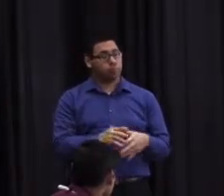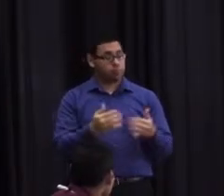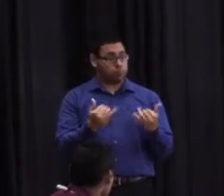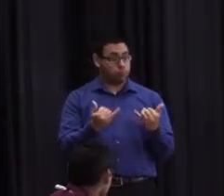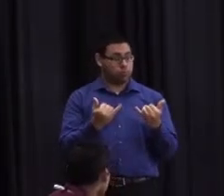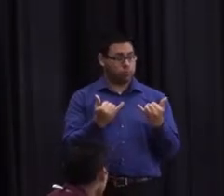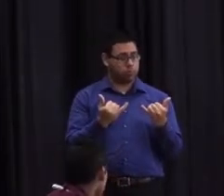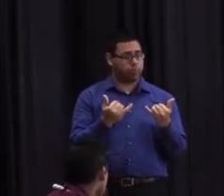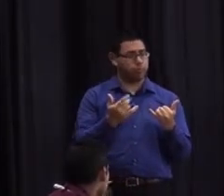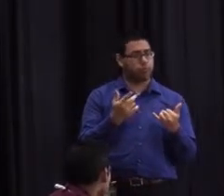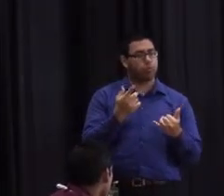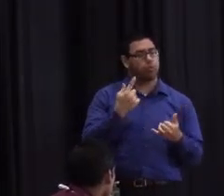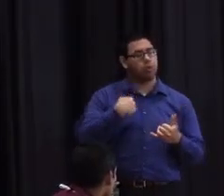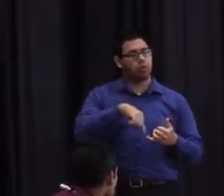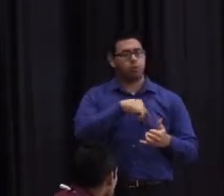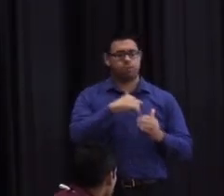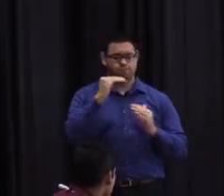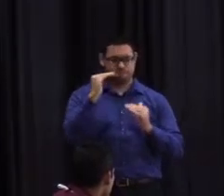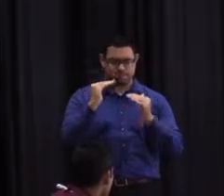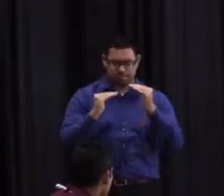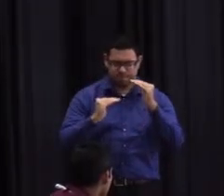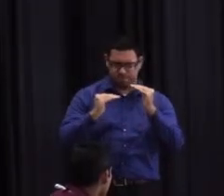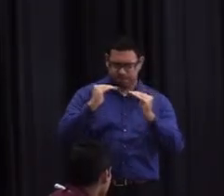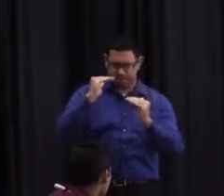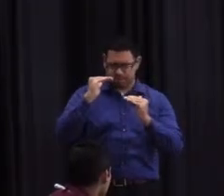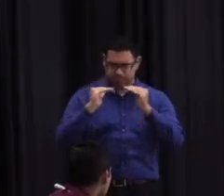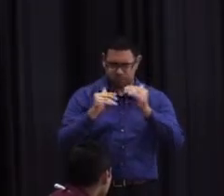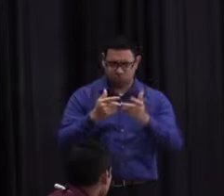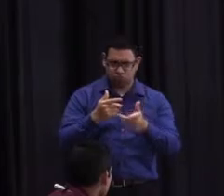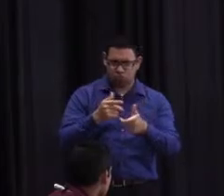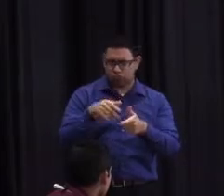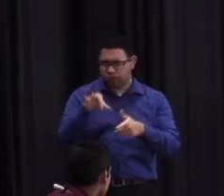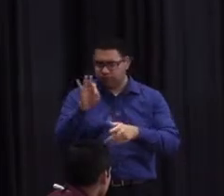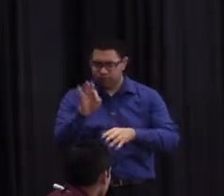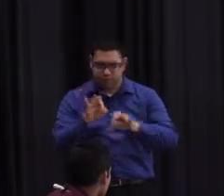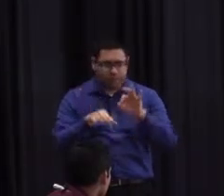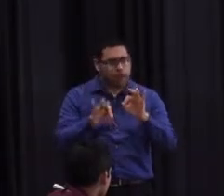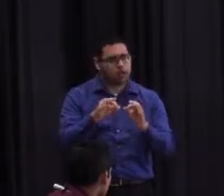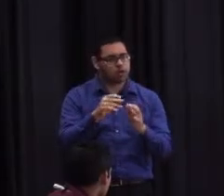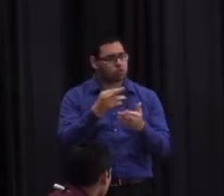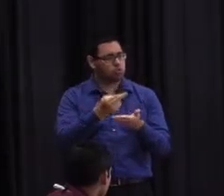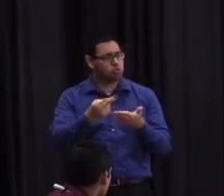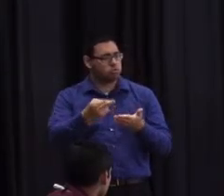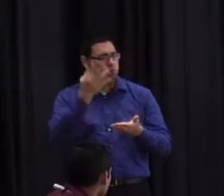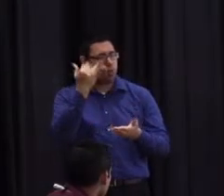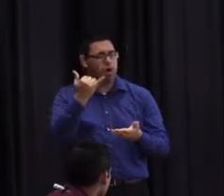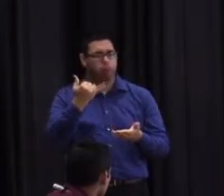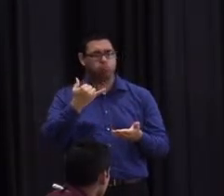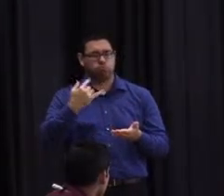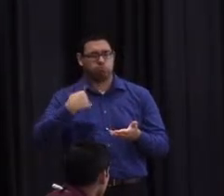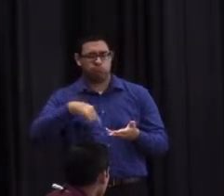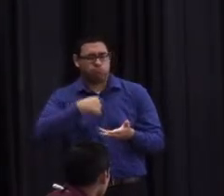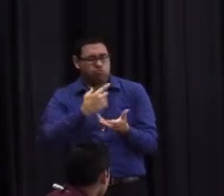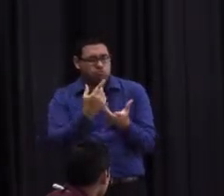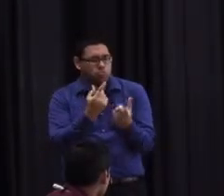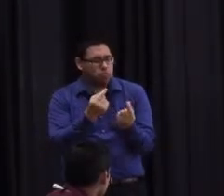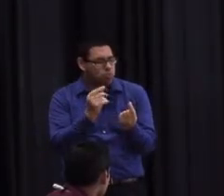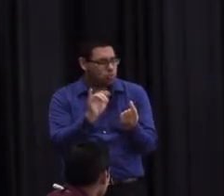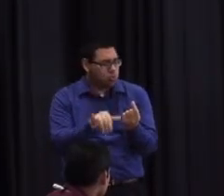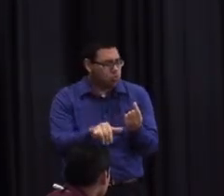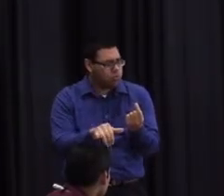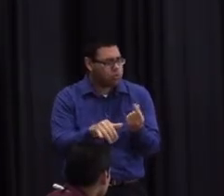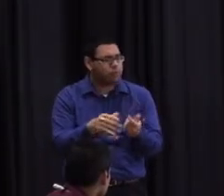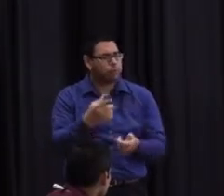now, why do we leverage resources? This is the art of leveraging resources. Why in the world do we do that?